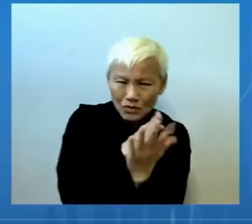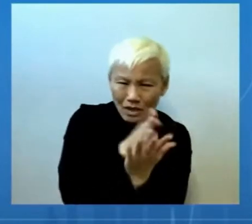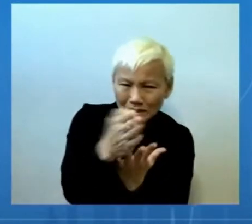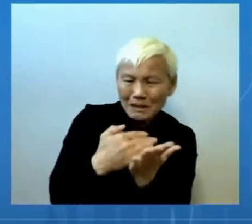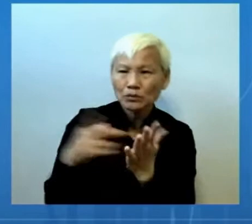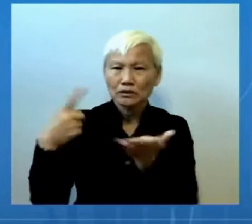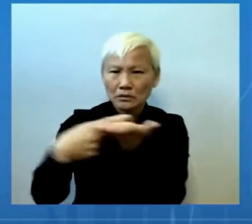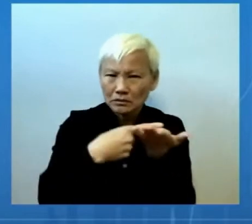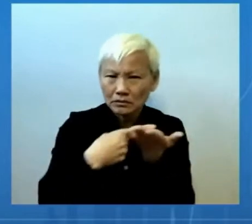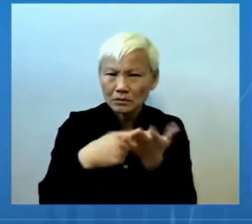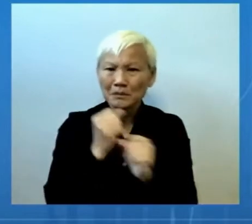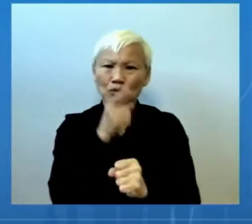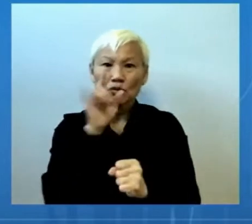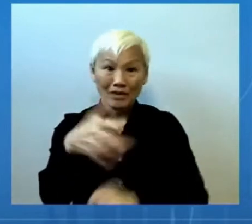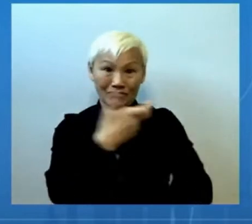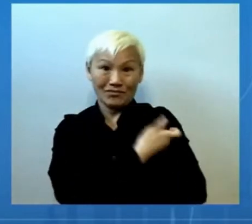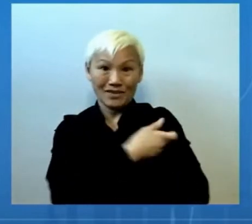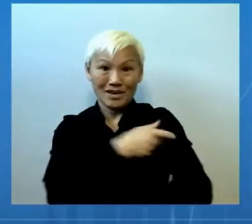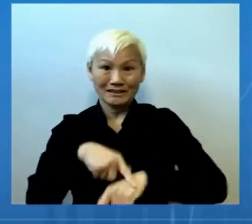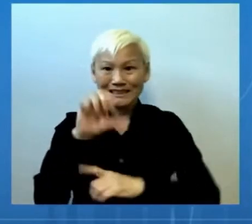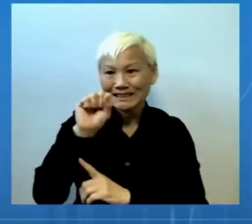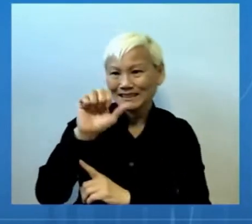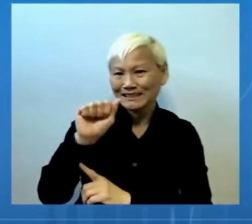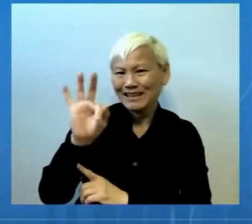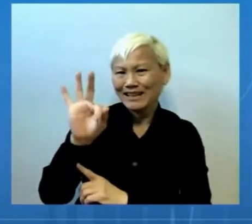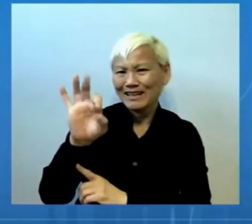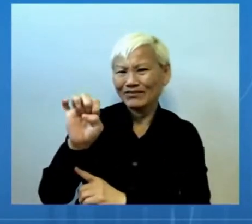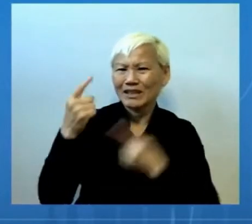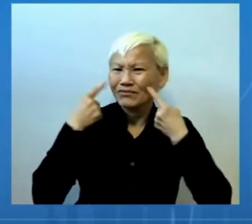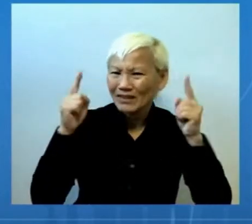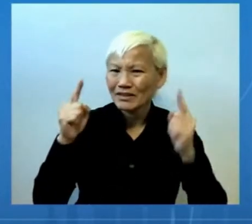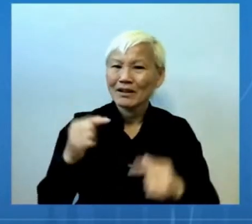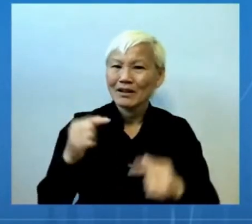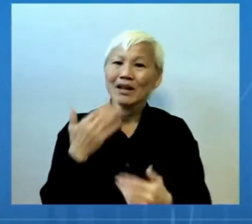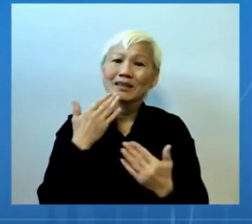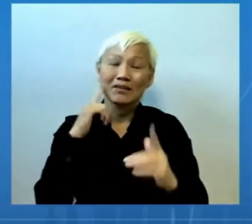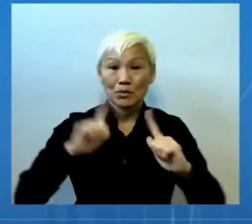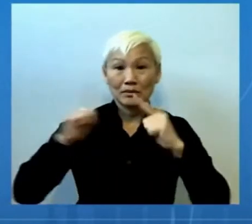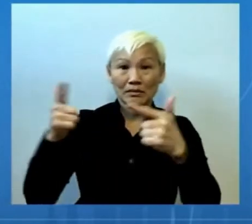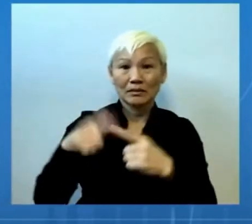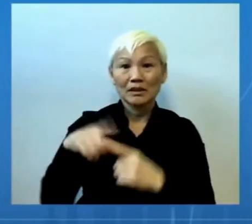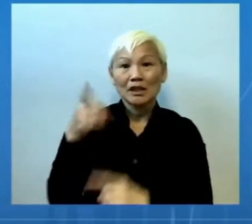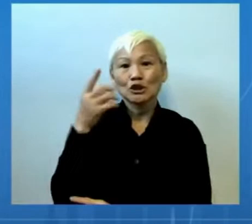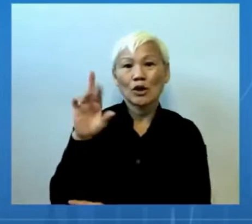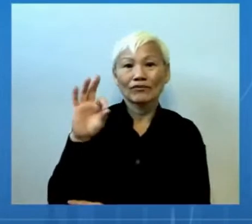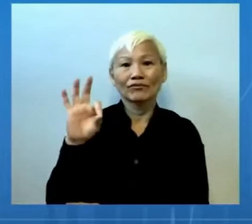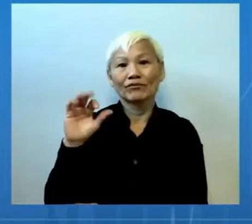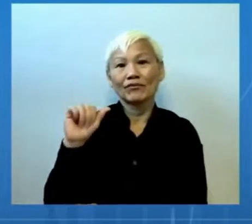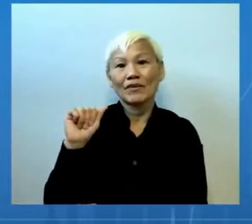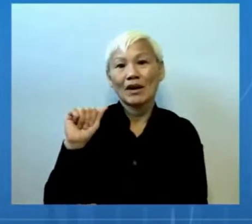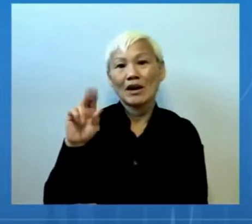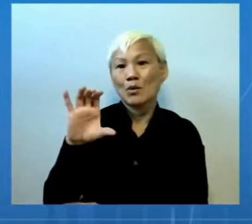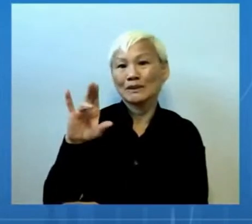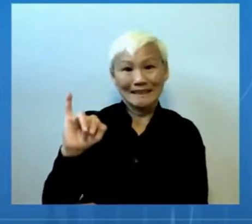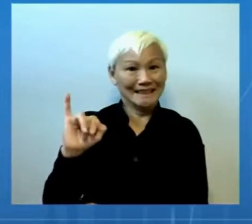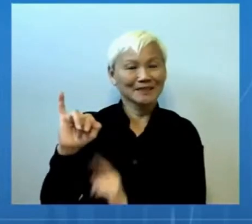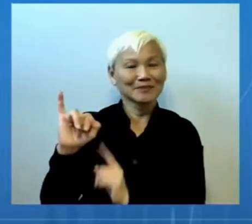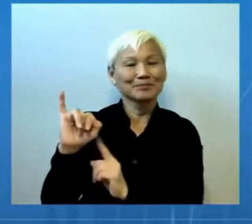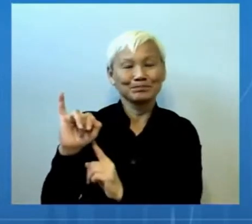and highly effective. Thank you. I'll now turn things over to you, Dr. Fauci. Thank you very much, Dr.